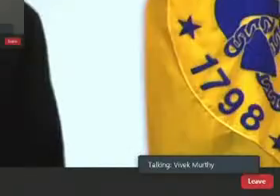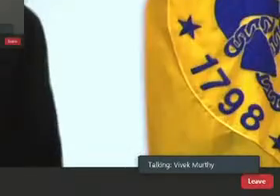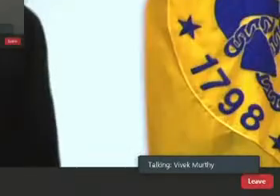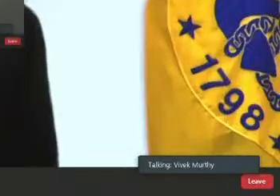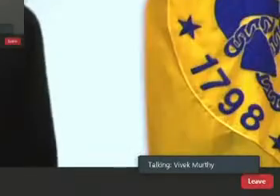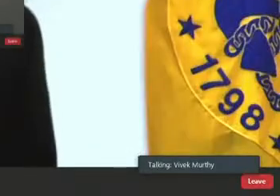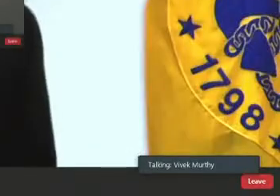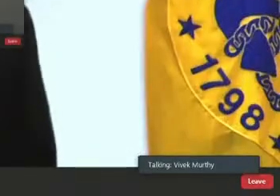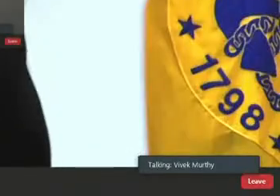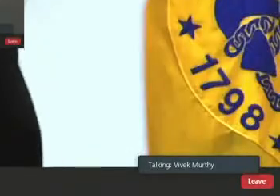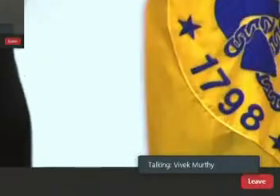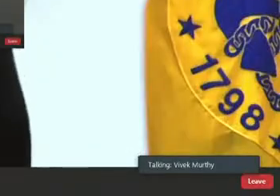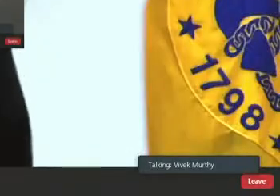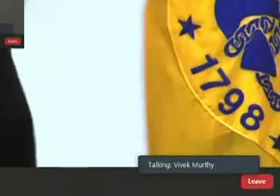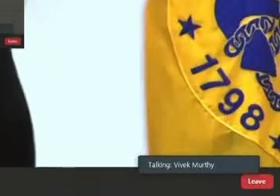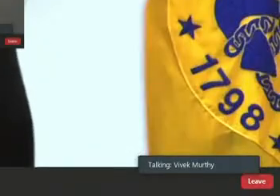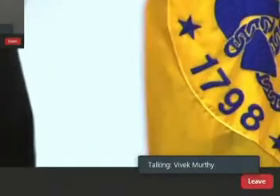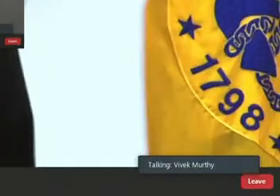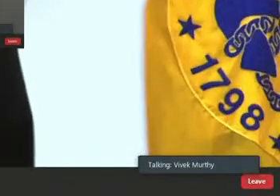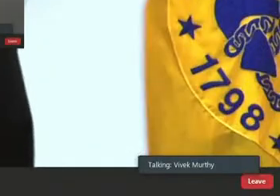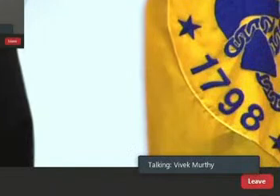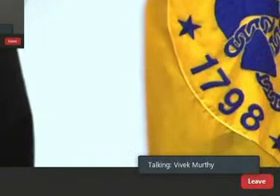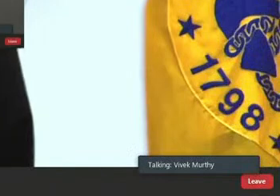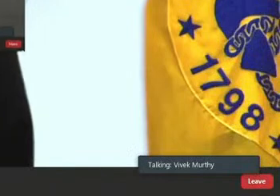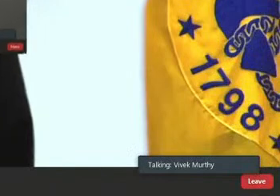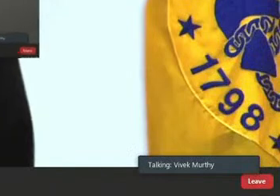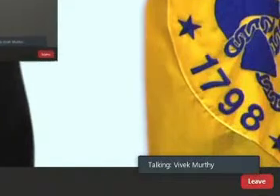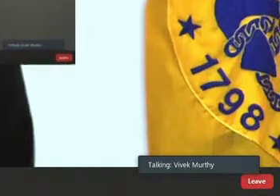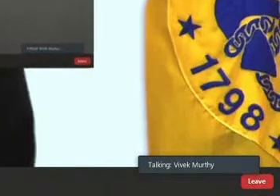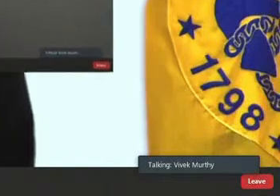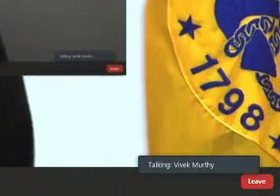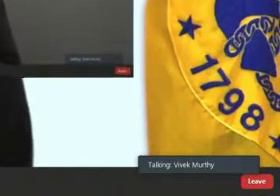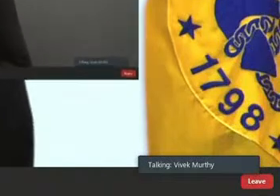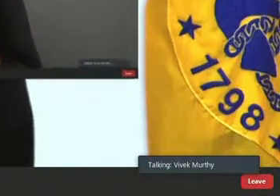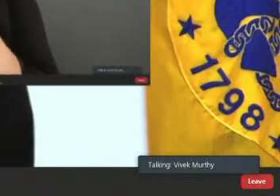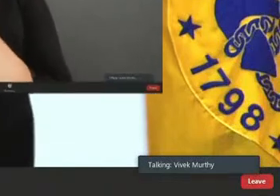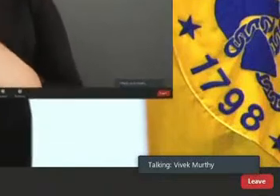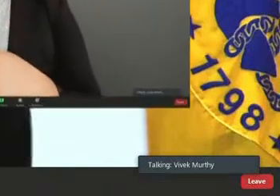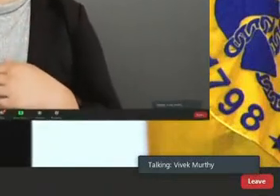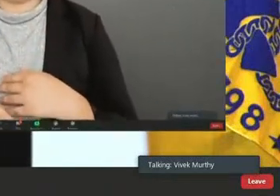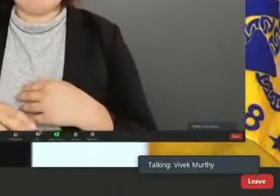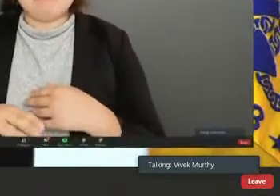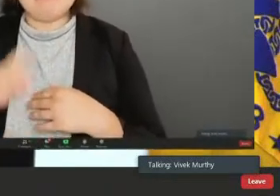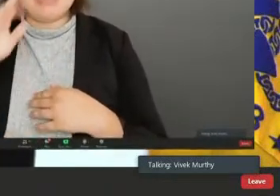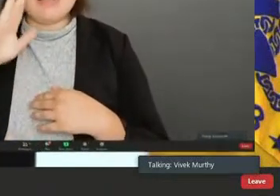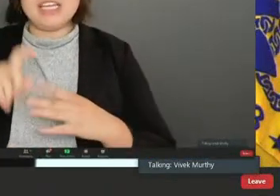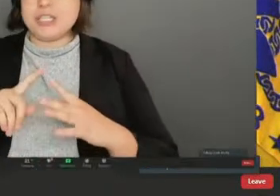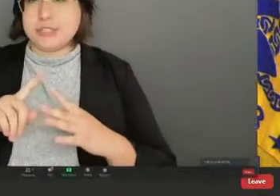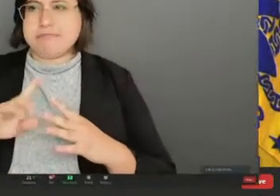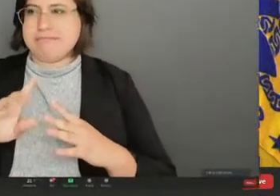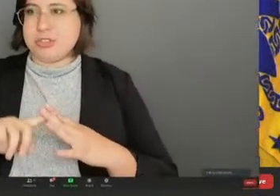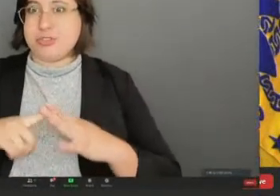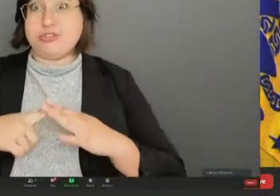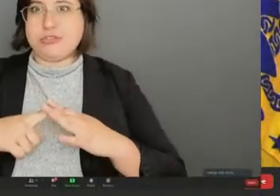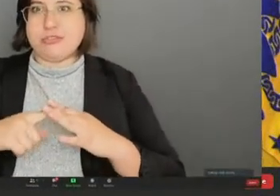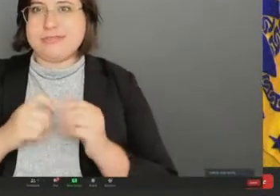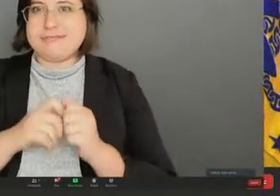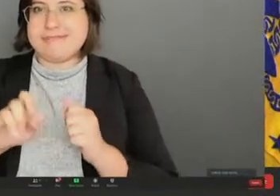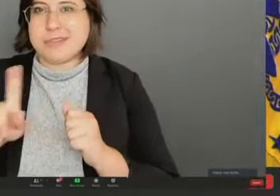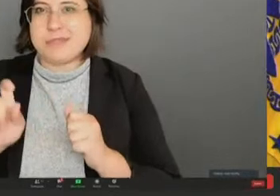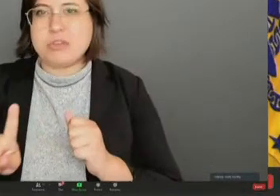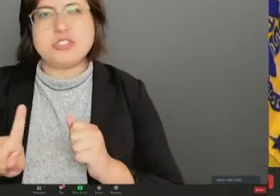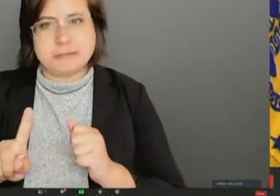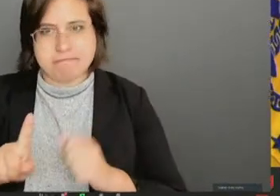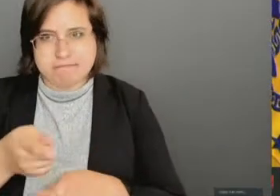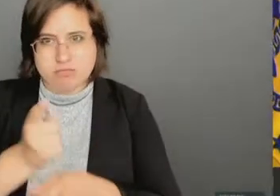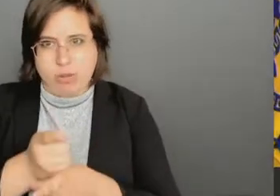But it's a great question, and I do think your framing of this in the beginning was exactly right. The pandemic we hear about is